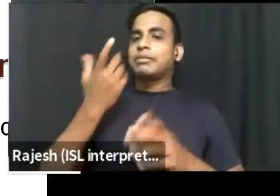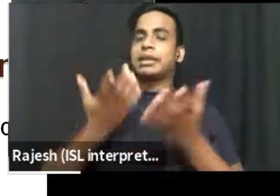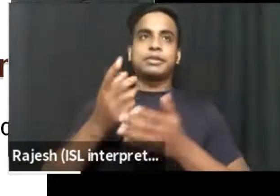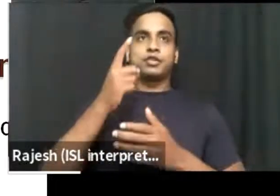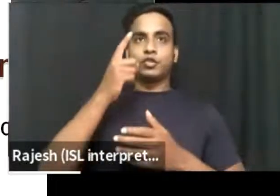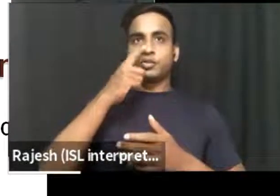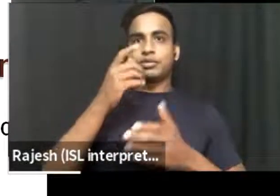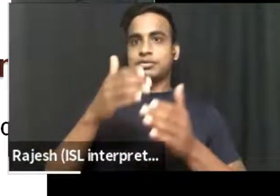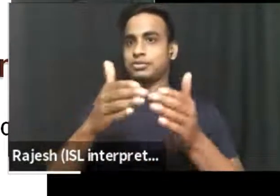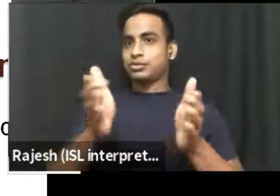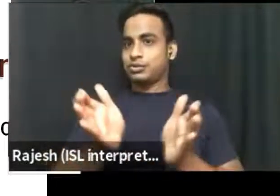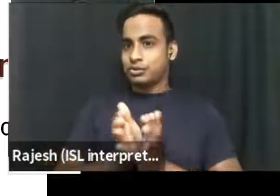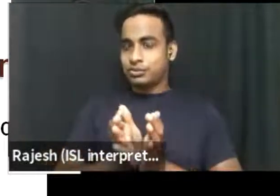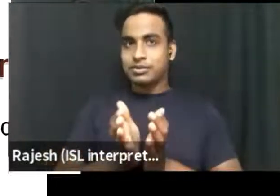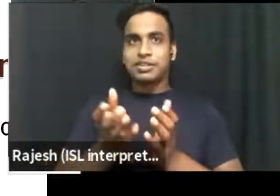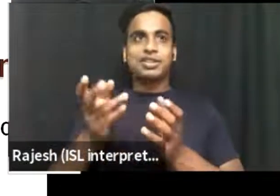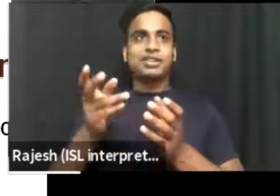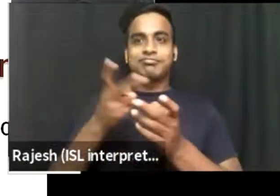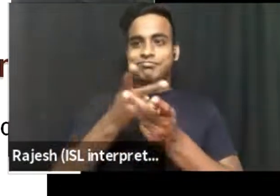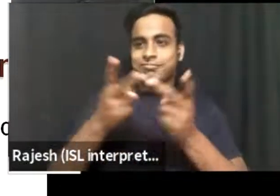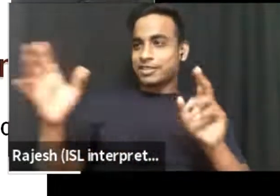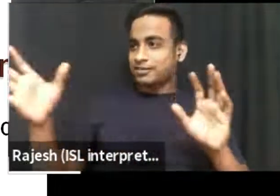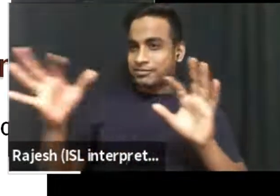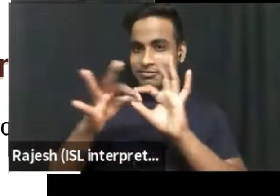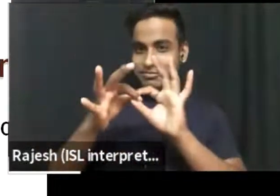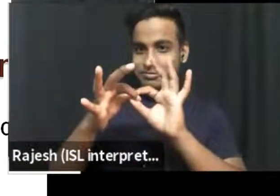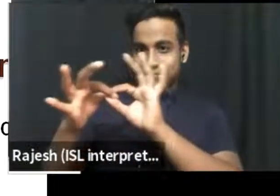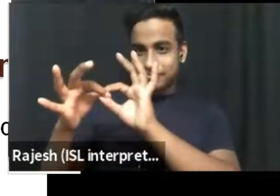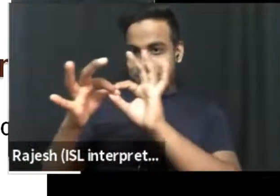of linkages, and promoting,